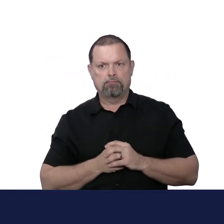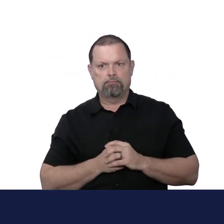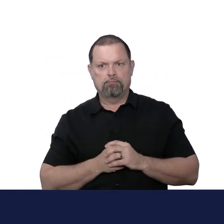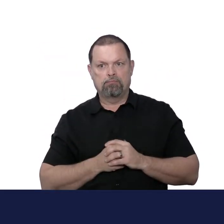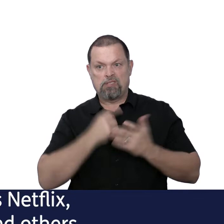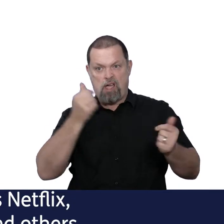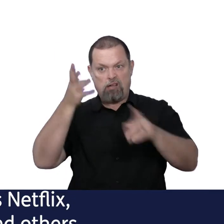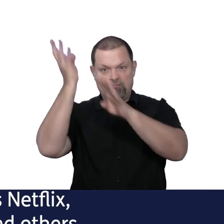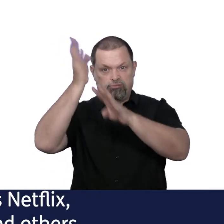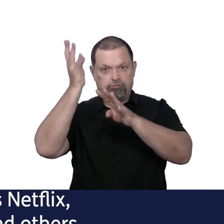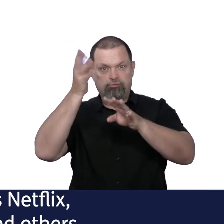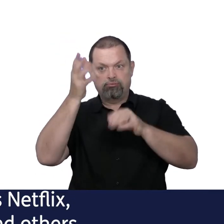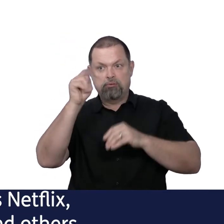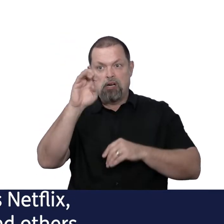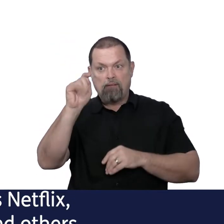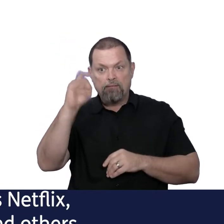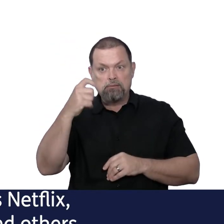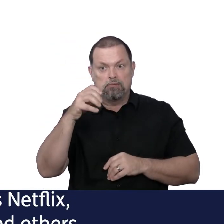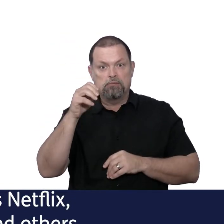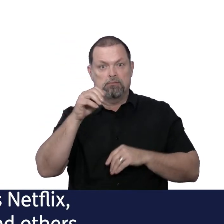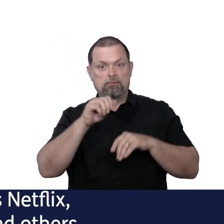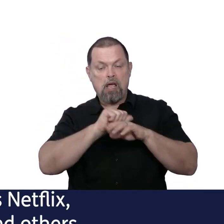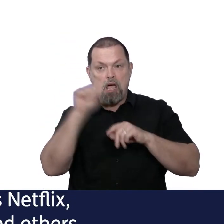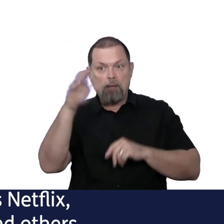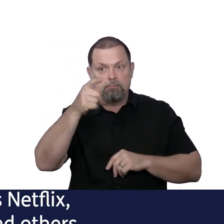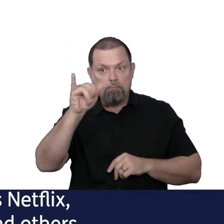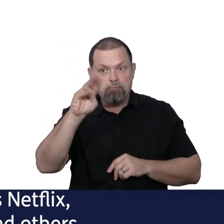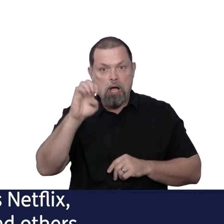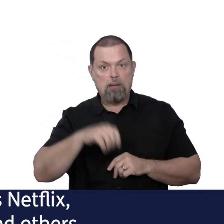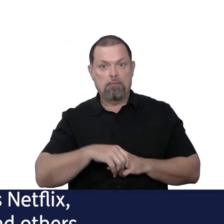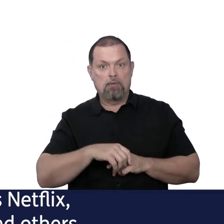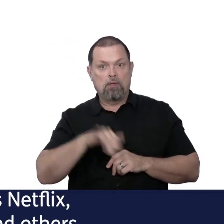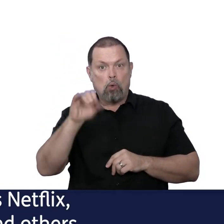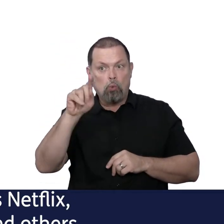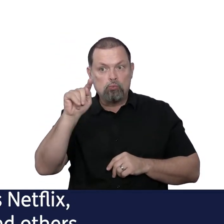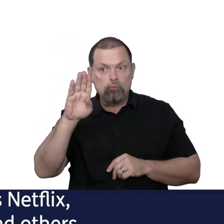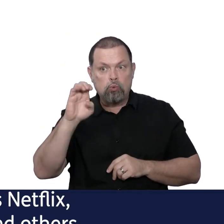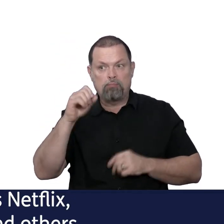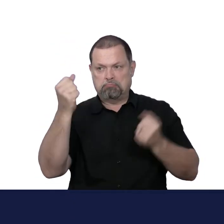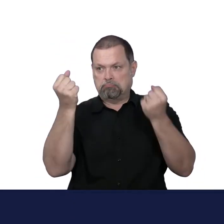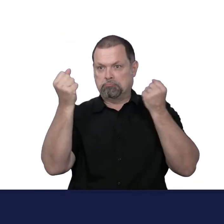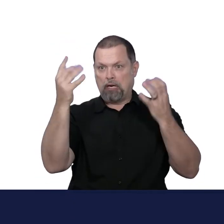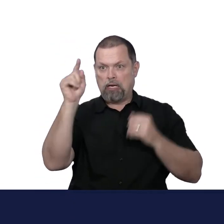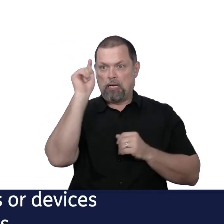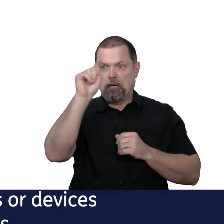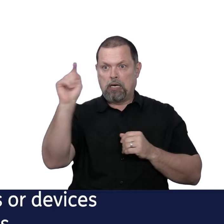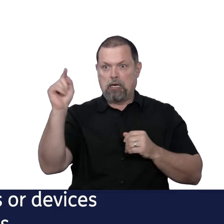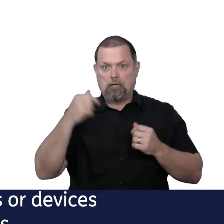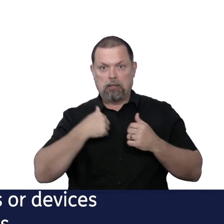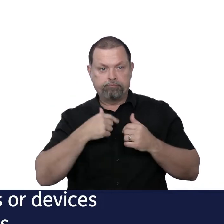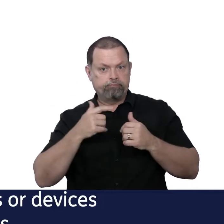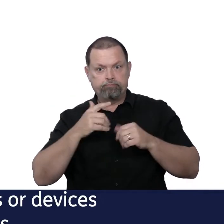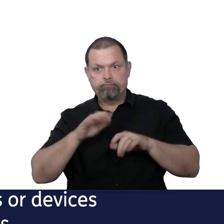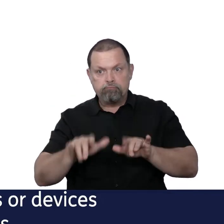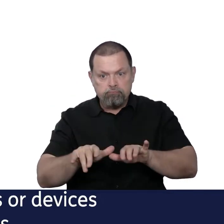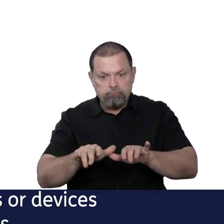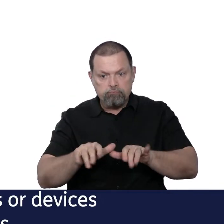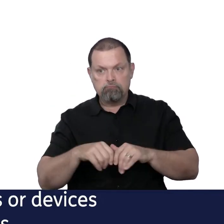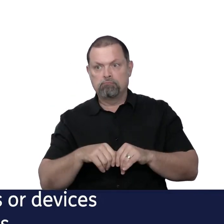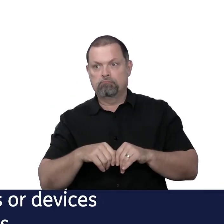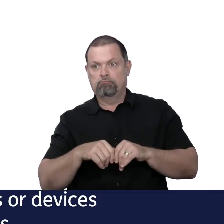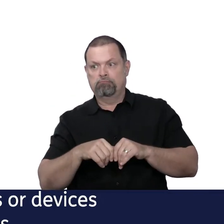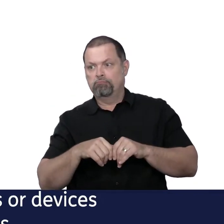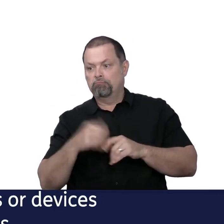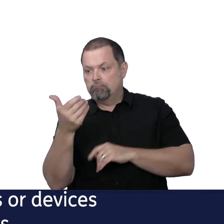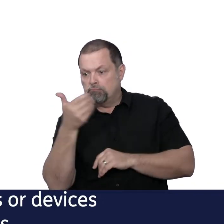There is a lot of streaming services such as Netflix, Amazon Prime, YouTube, and others that we get on our